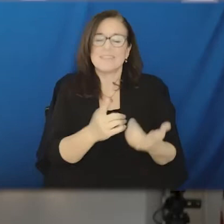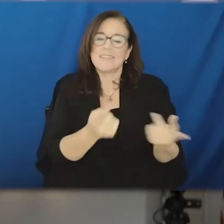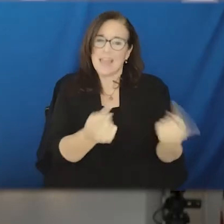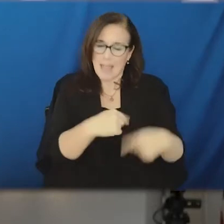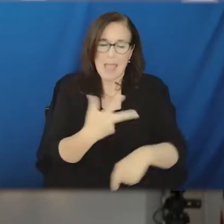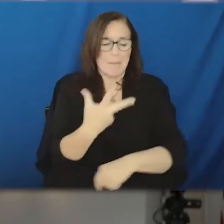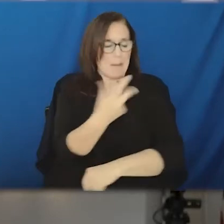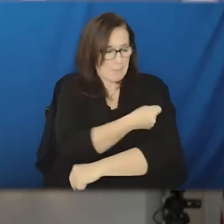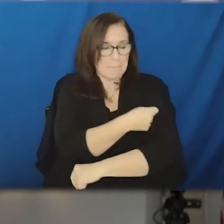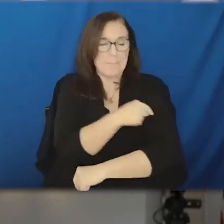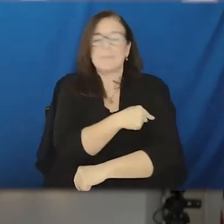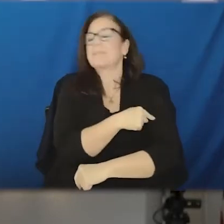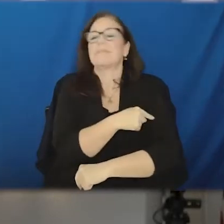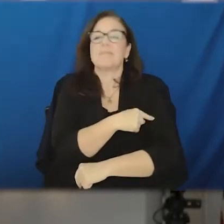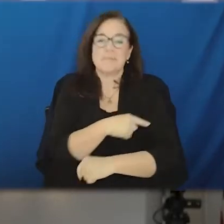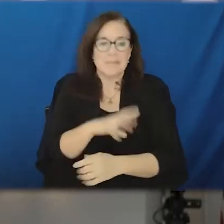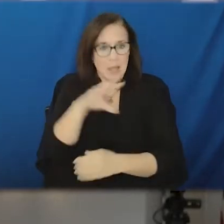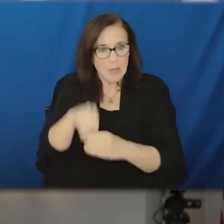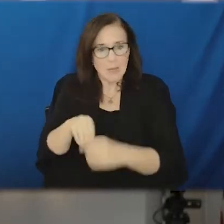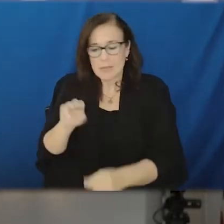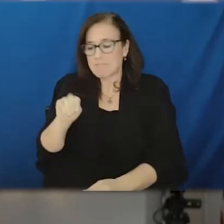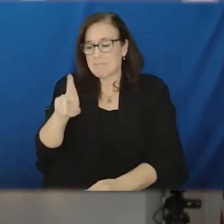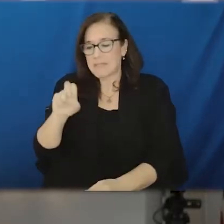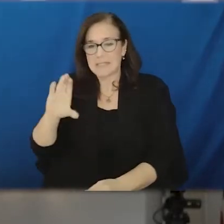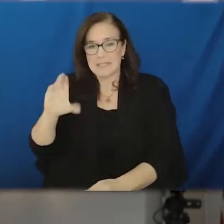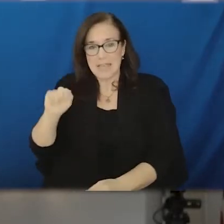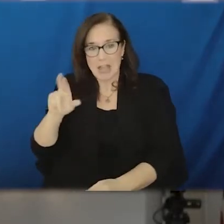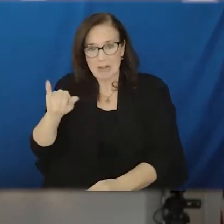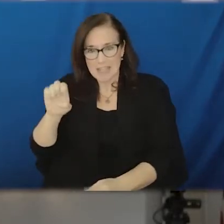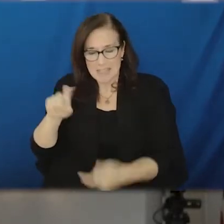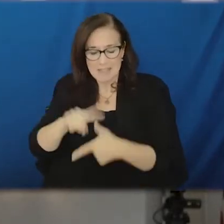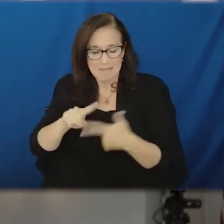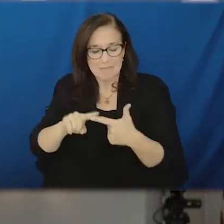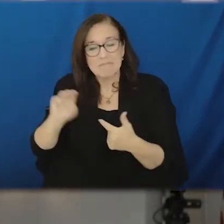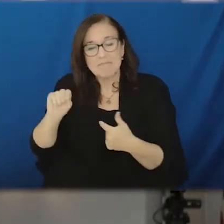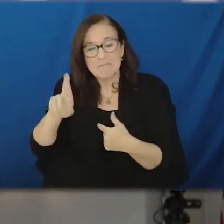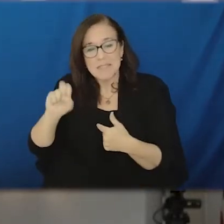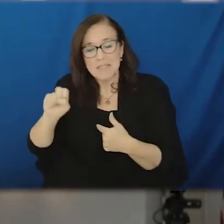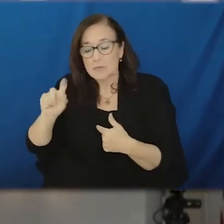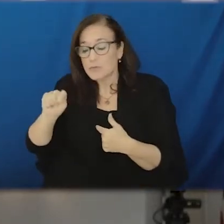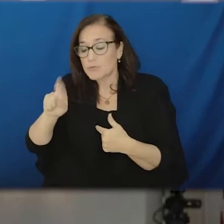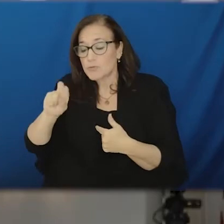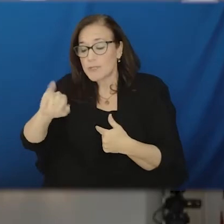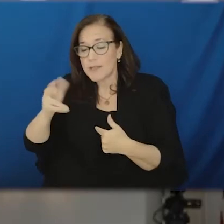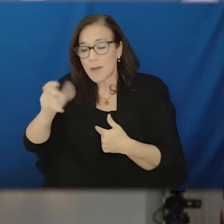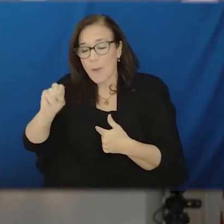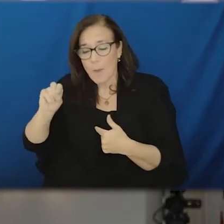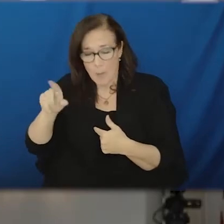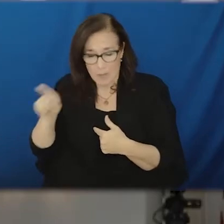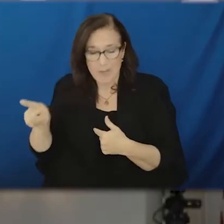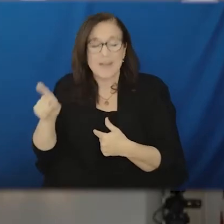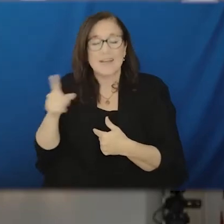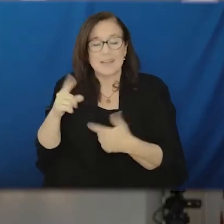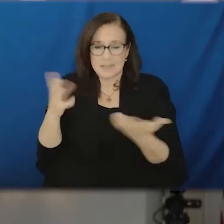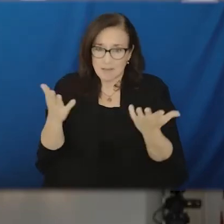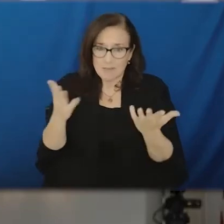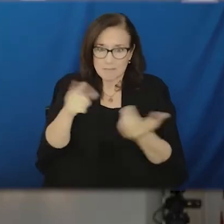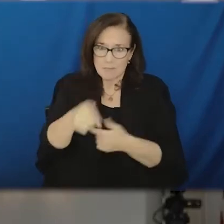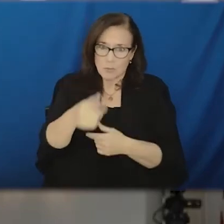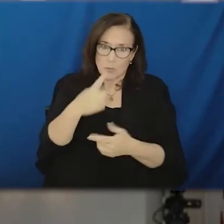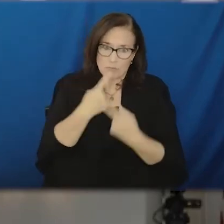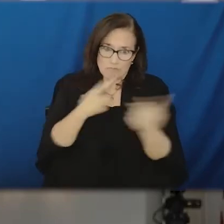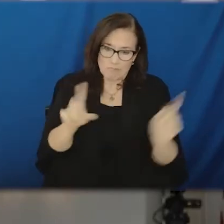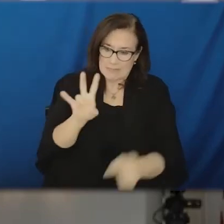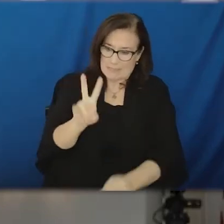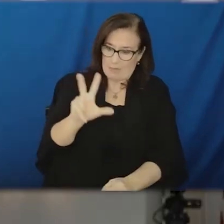arms, including Ms. Carey and Mr. Hio. So I just, with that encouraging news of 73% of our